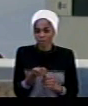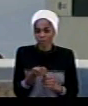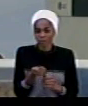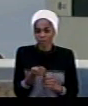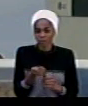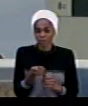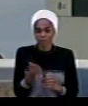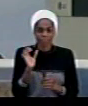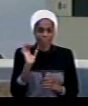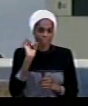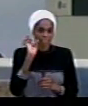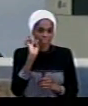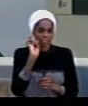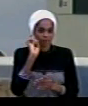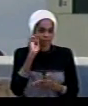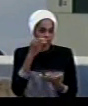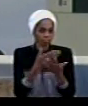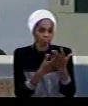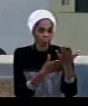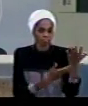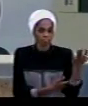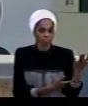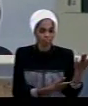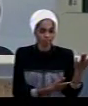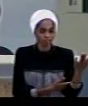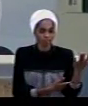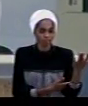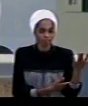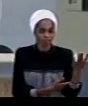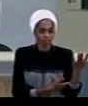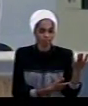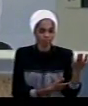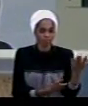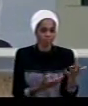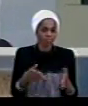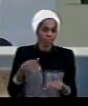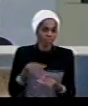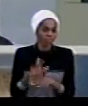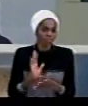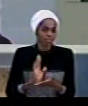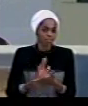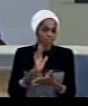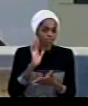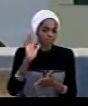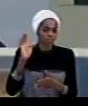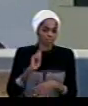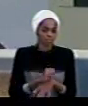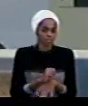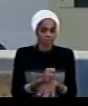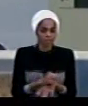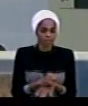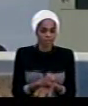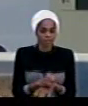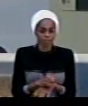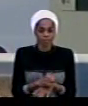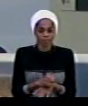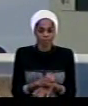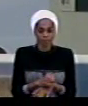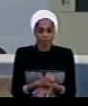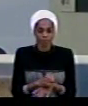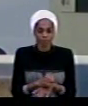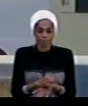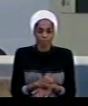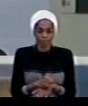7 o'clock at Glory Tabernacle, Bodija, the Red Crossing,